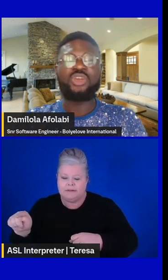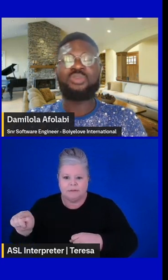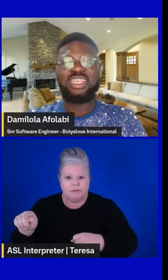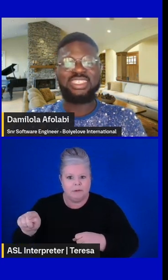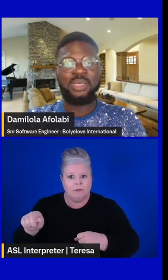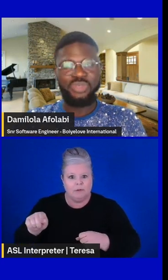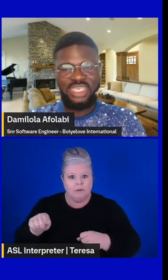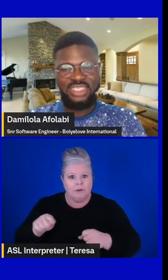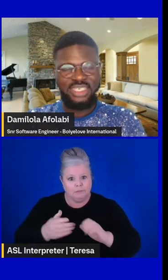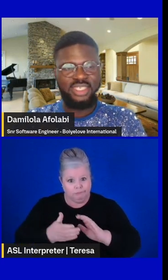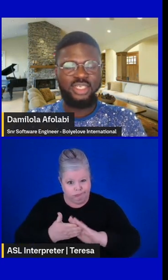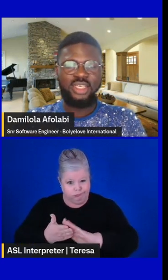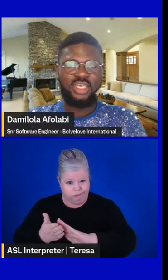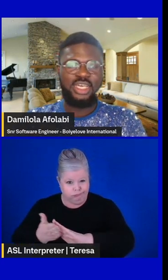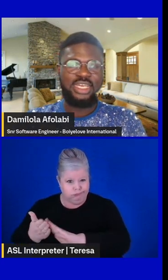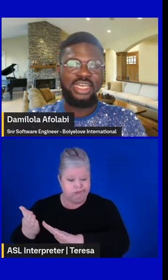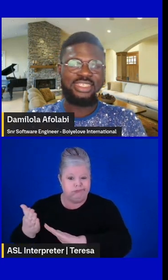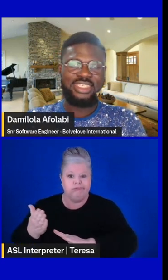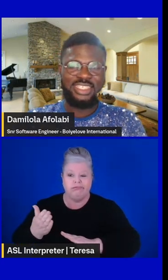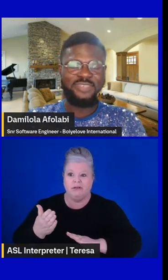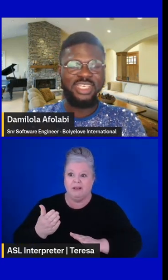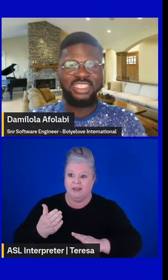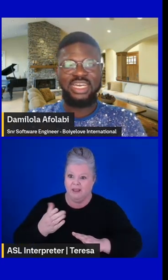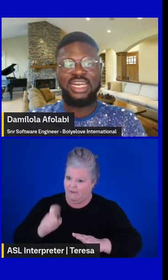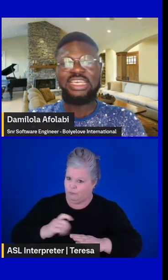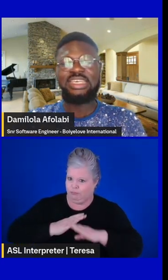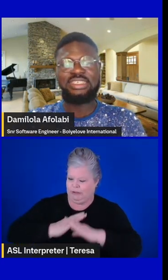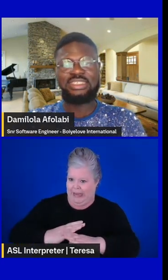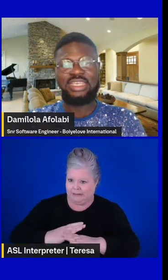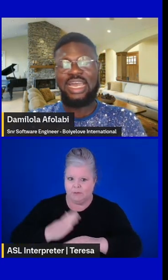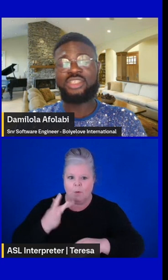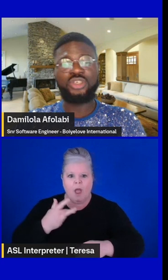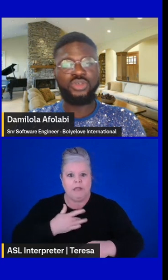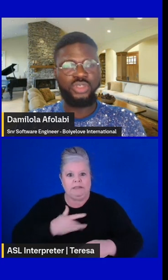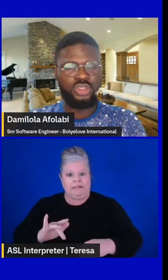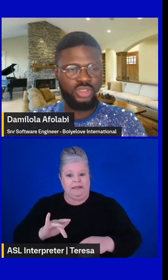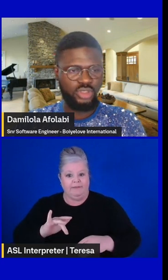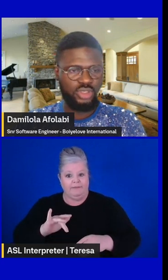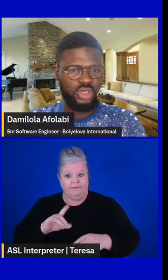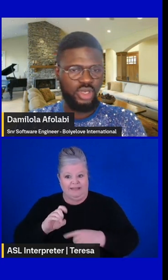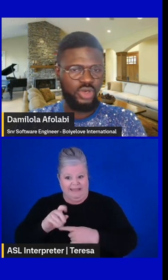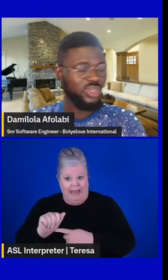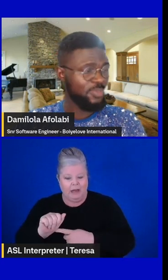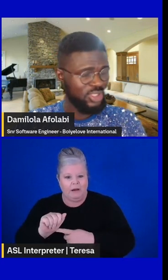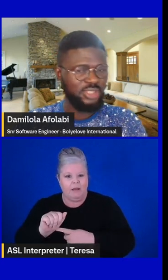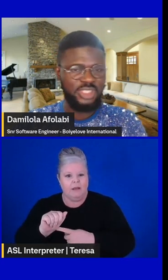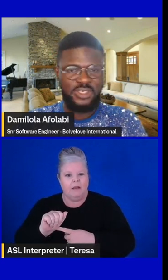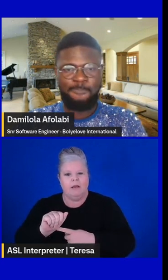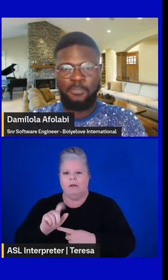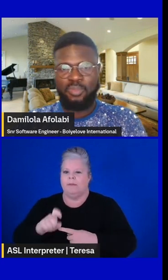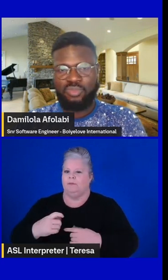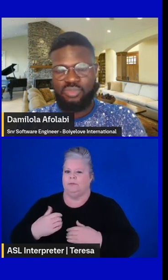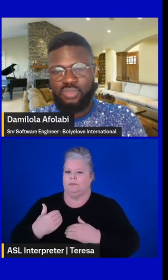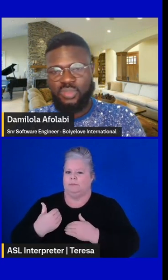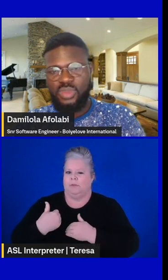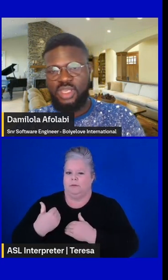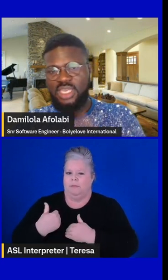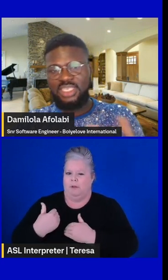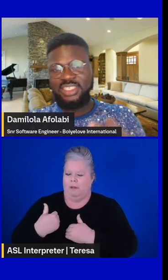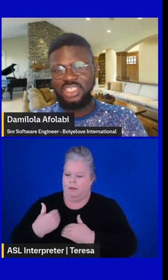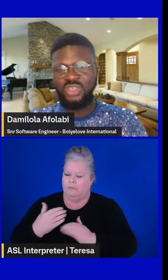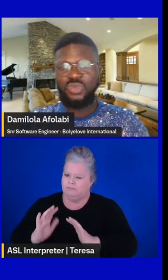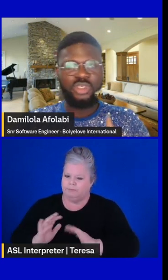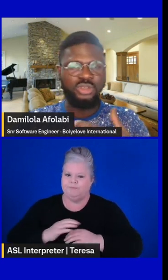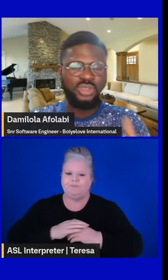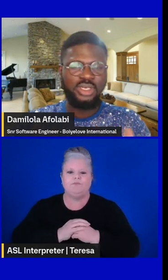running in Kubernetes are protected and that sensitive data is handled responsibly.